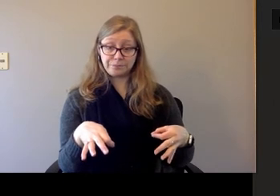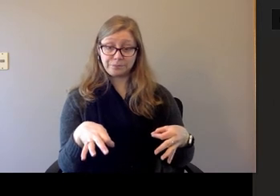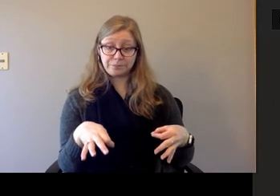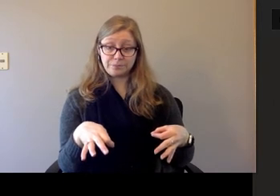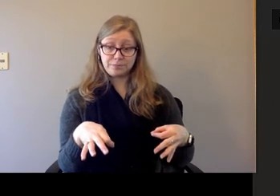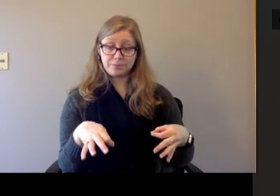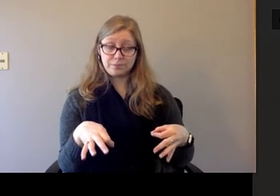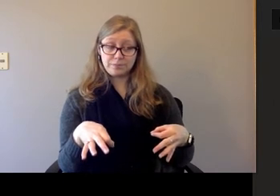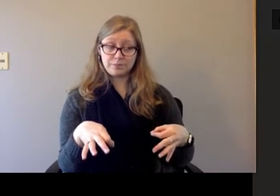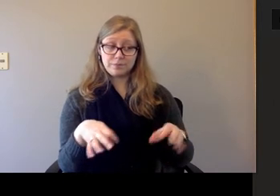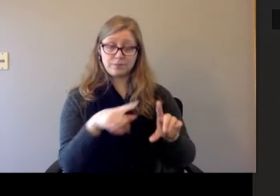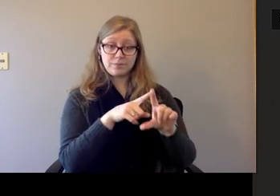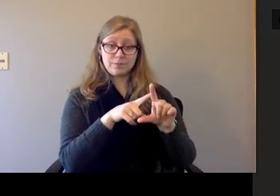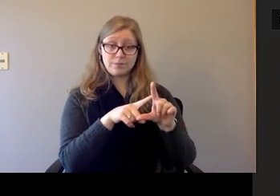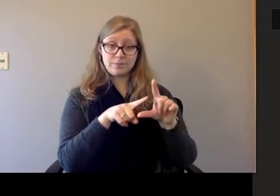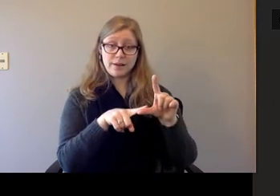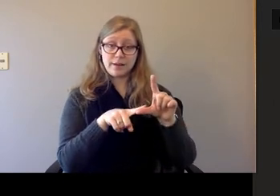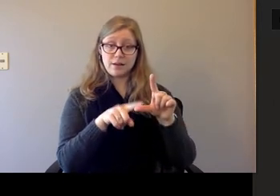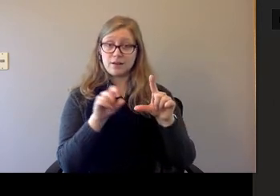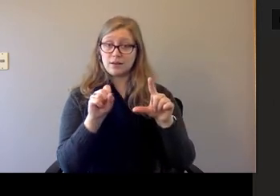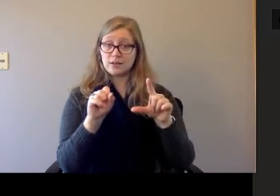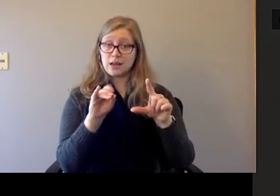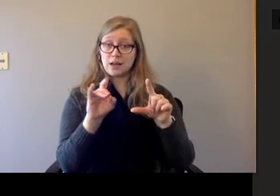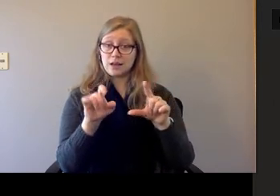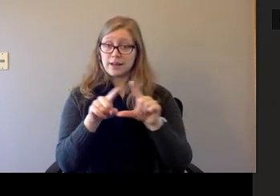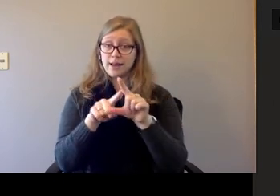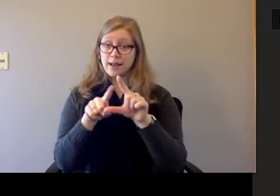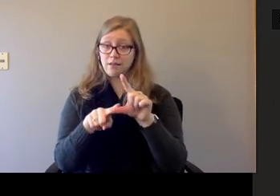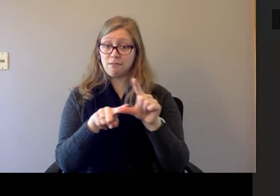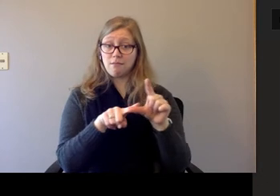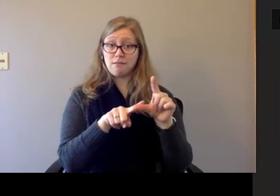if angle side angle is enough to